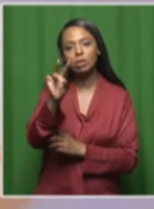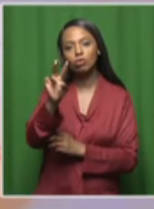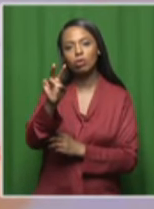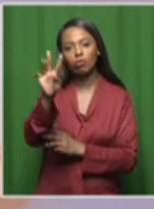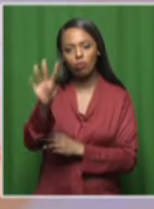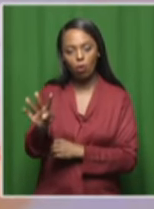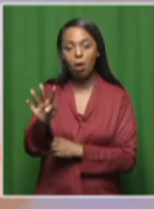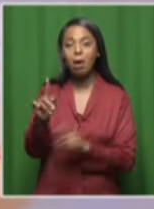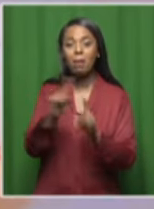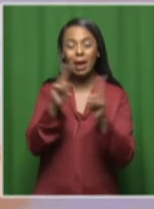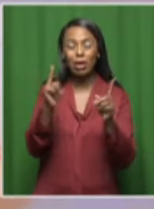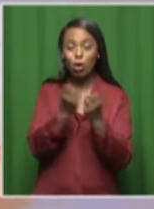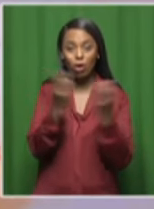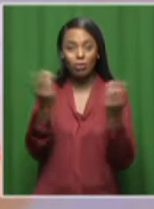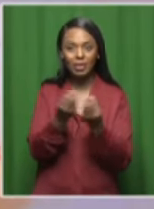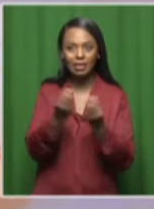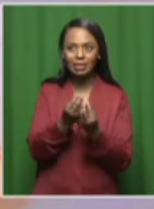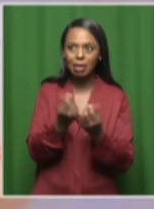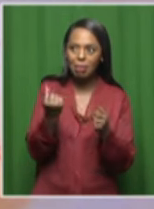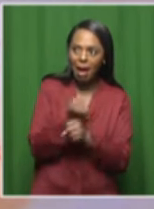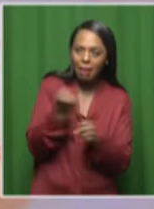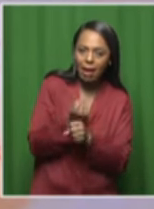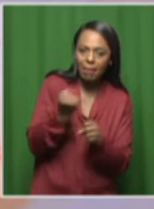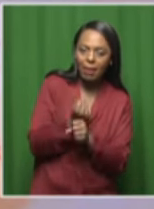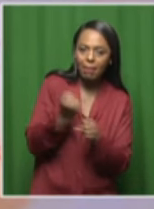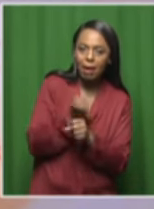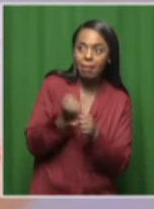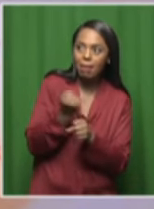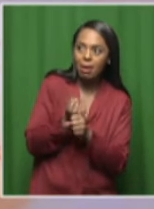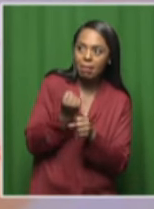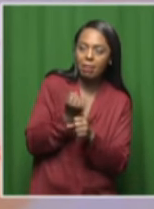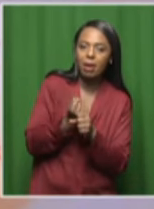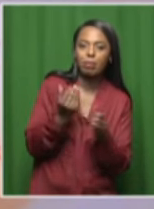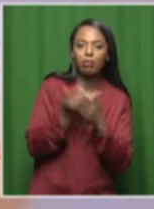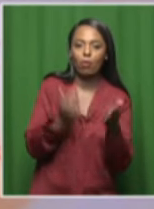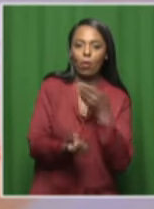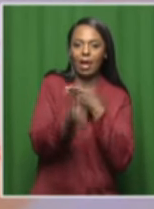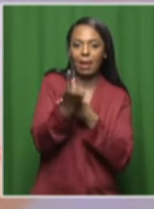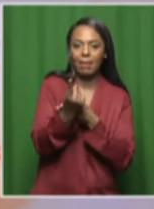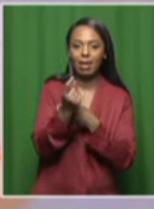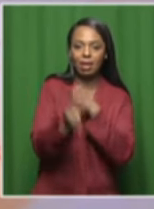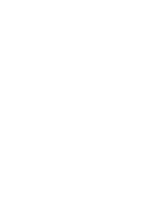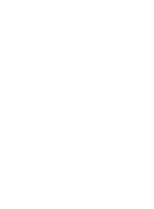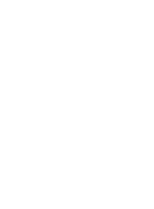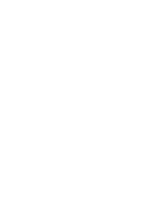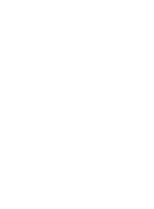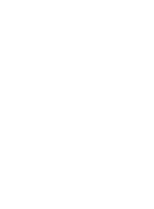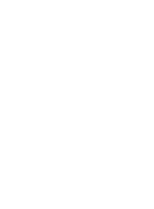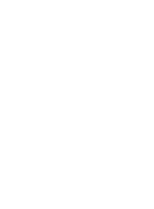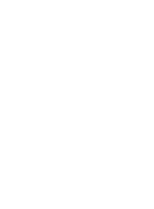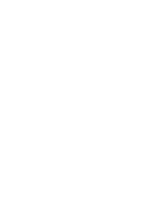happen before that, and we must see if that actually does happen on that time frame.